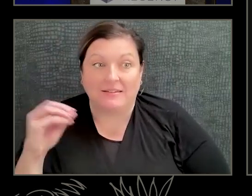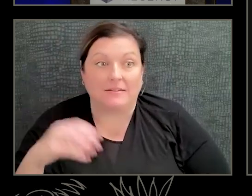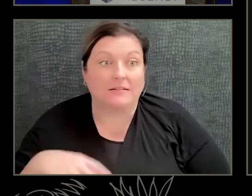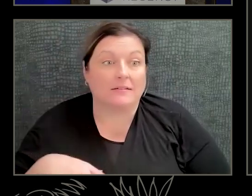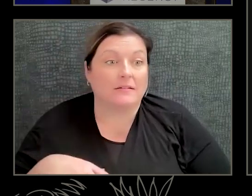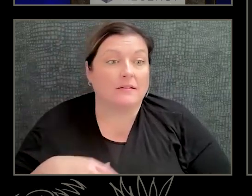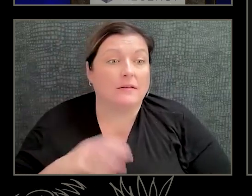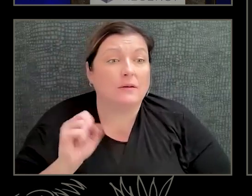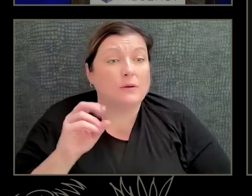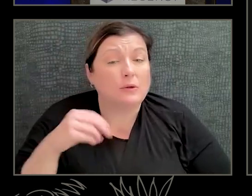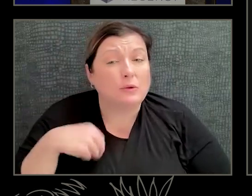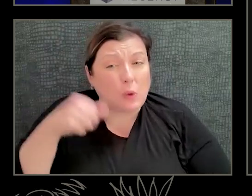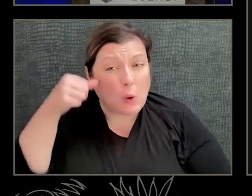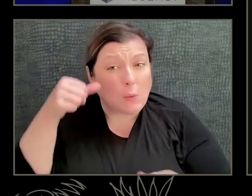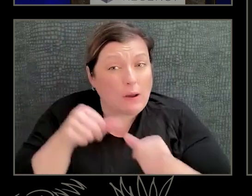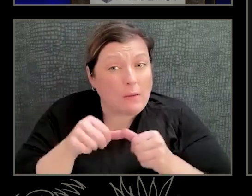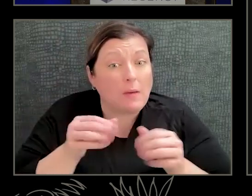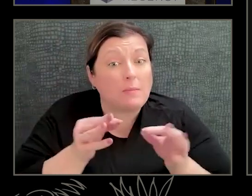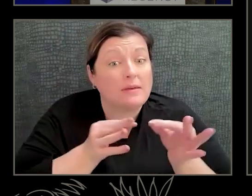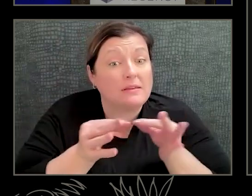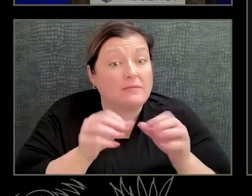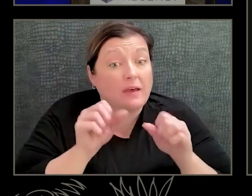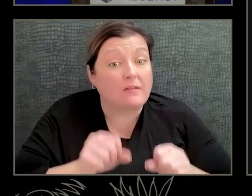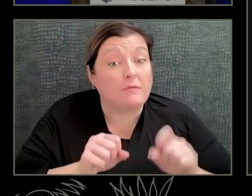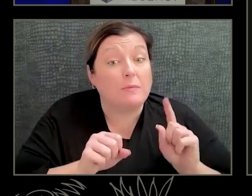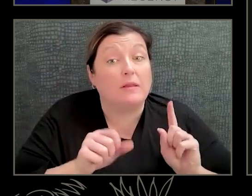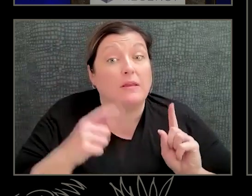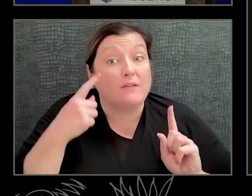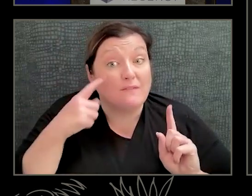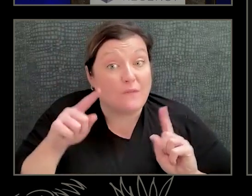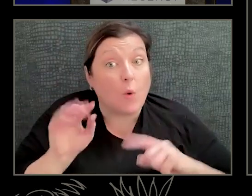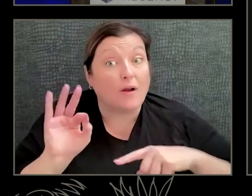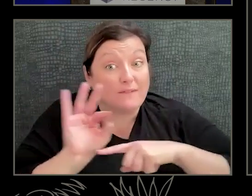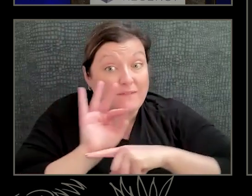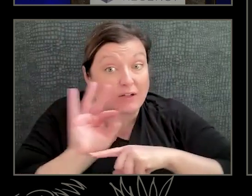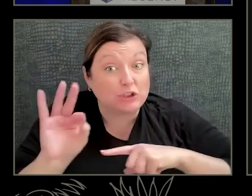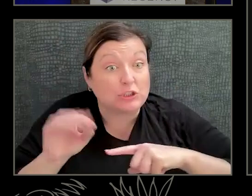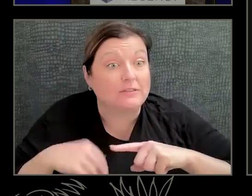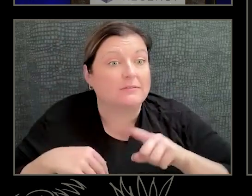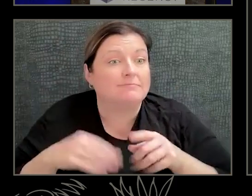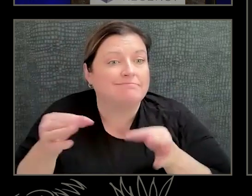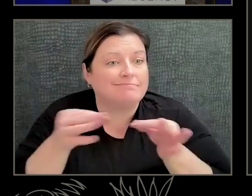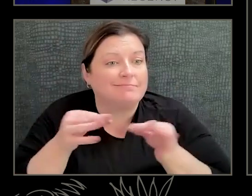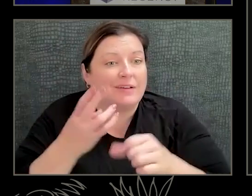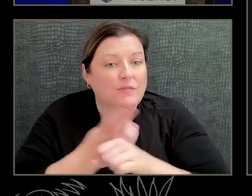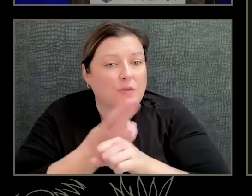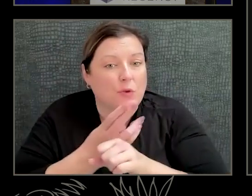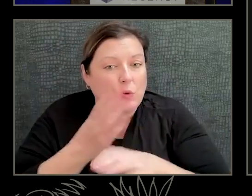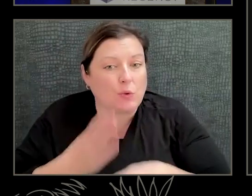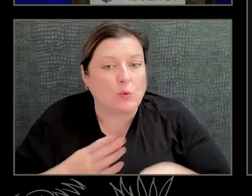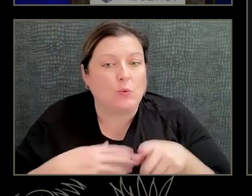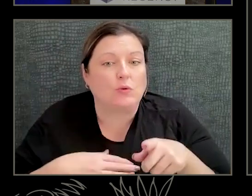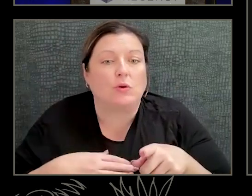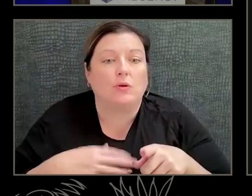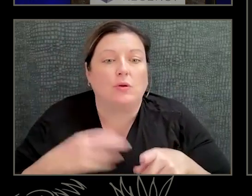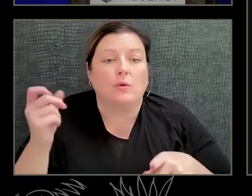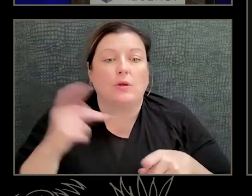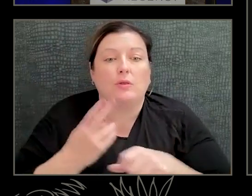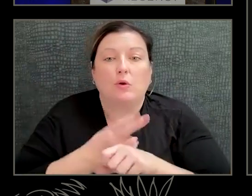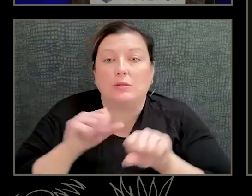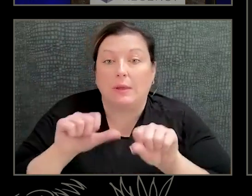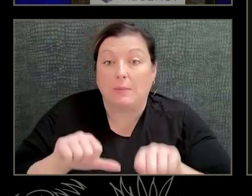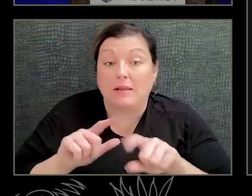Okay, so remember this, we have the defineability for function which takes in the user and returns the user's abilities. Because the